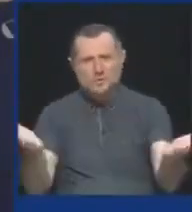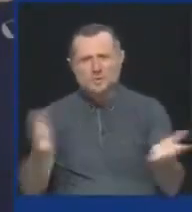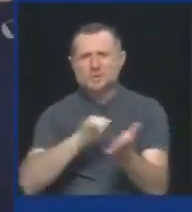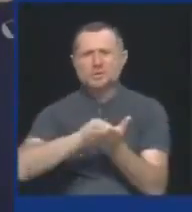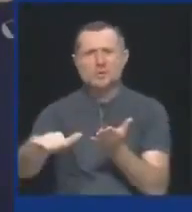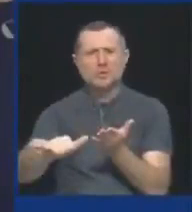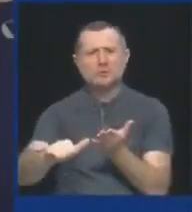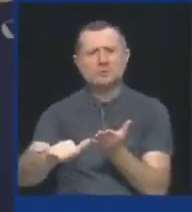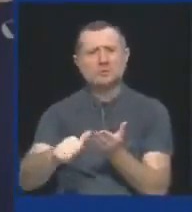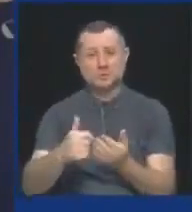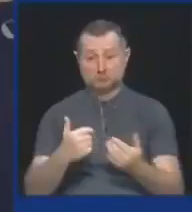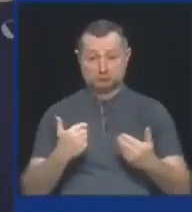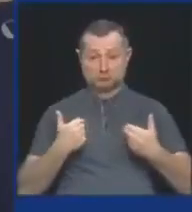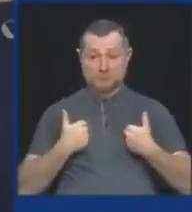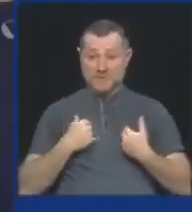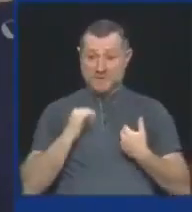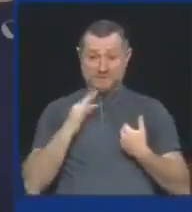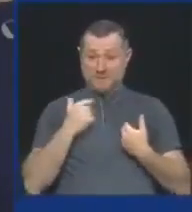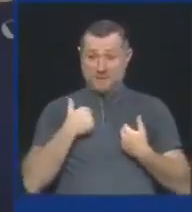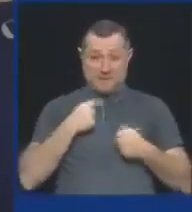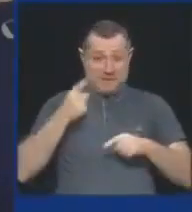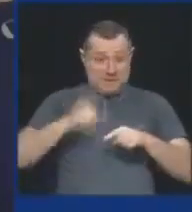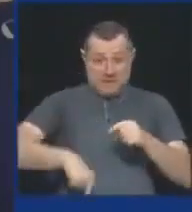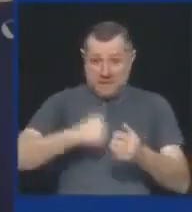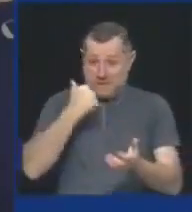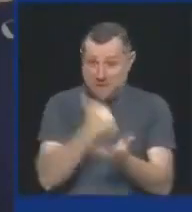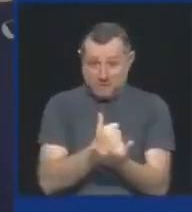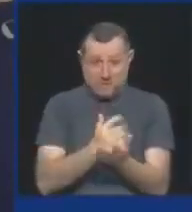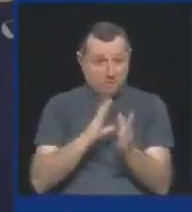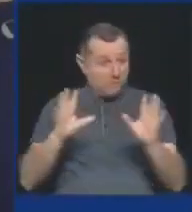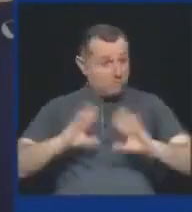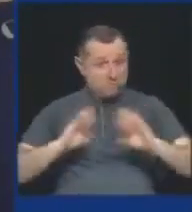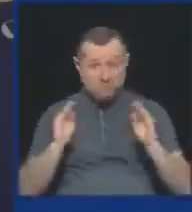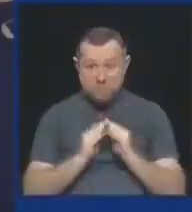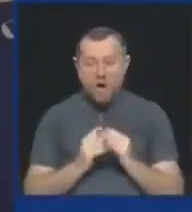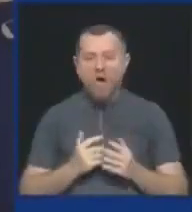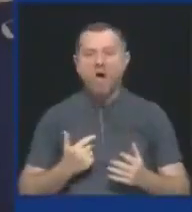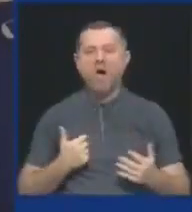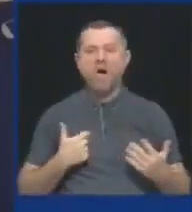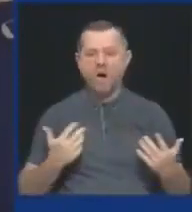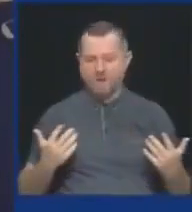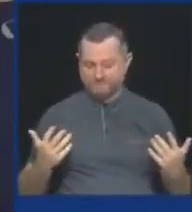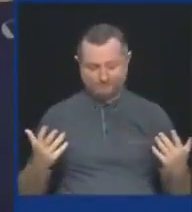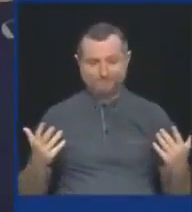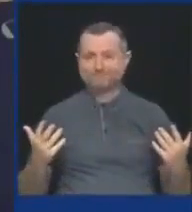any way. And I think that given the circumstances,